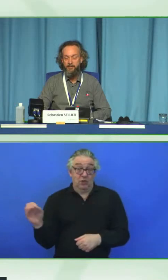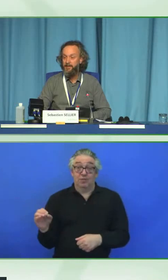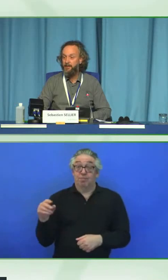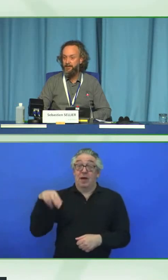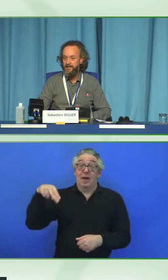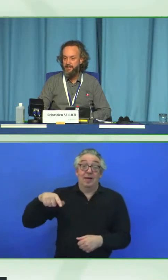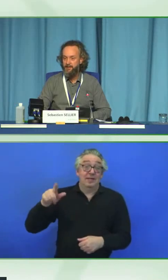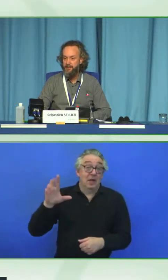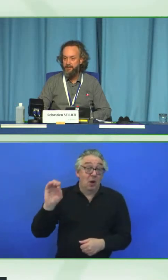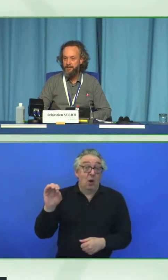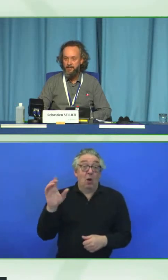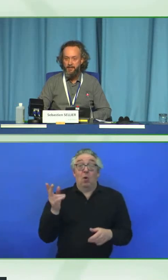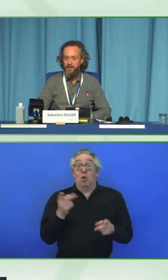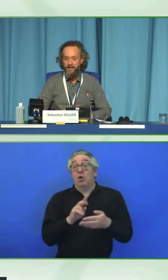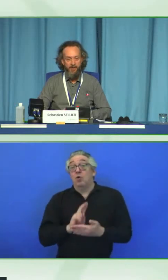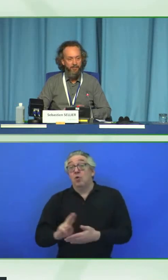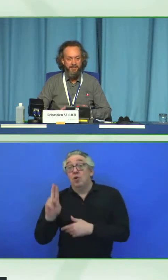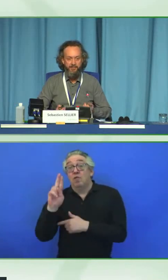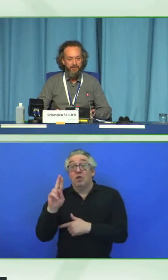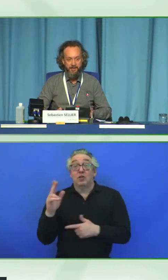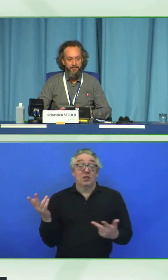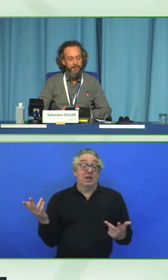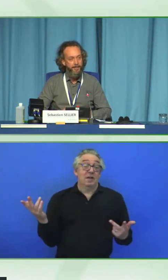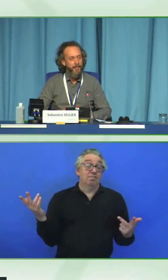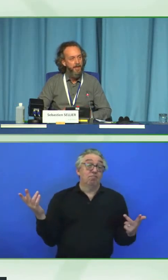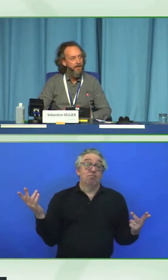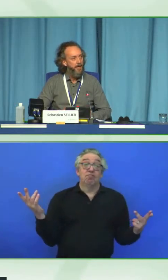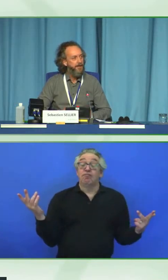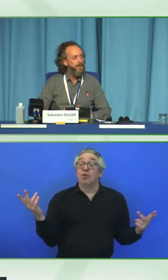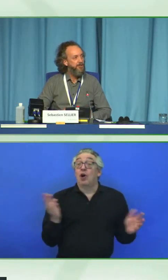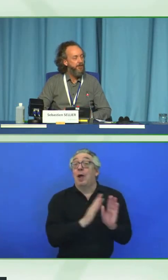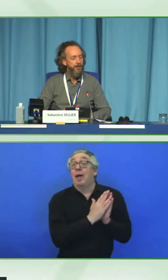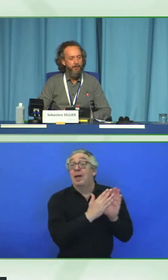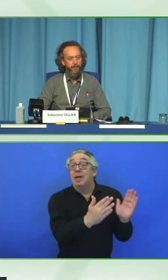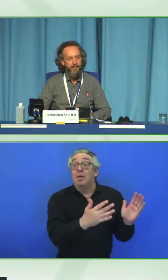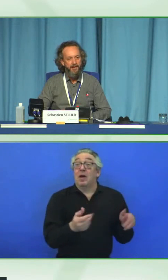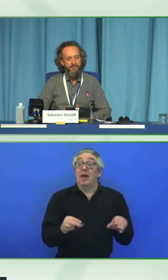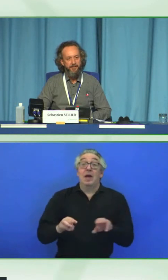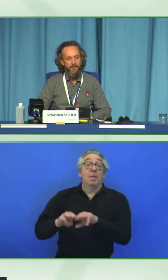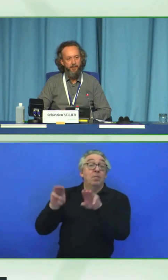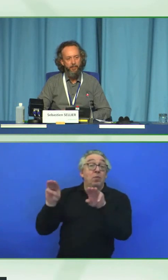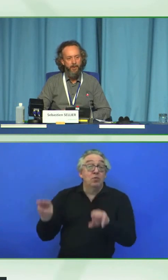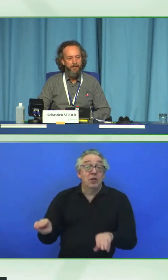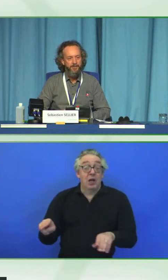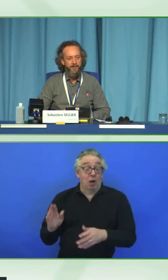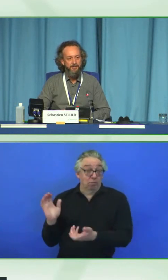universities, public organizations, libraries, museums. And each year we have